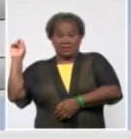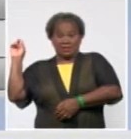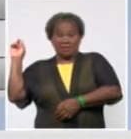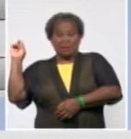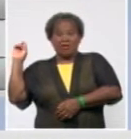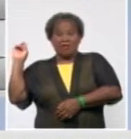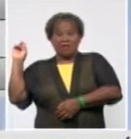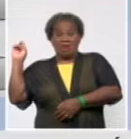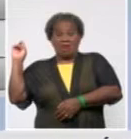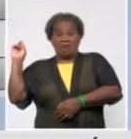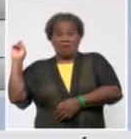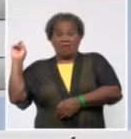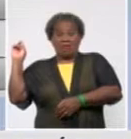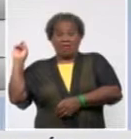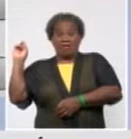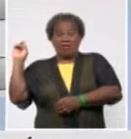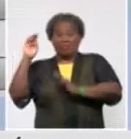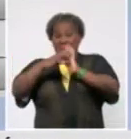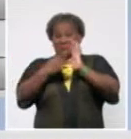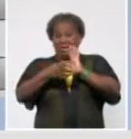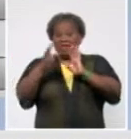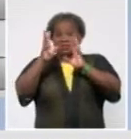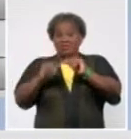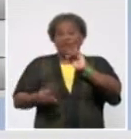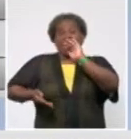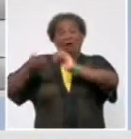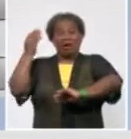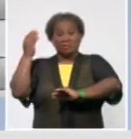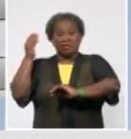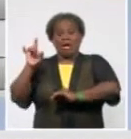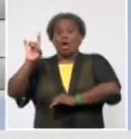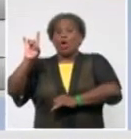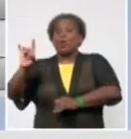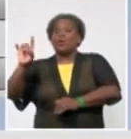thus far, for a total of